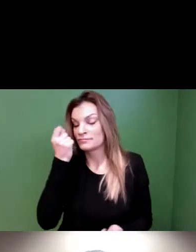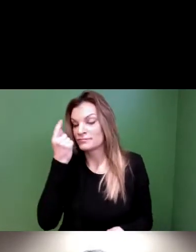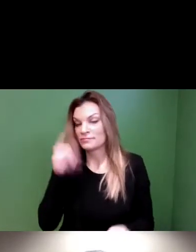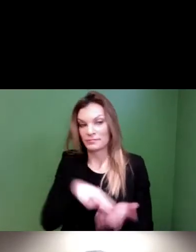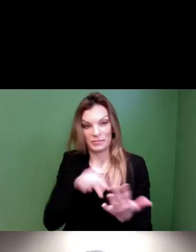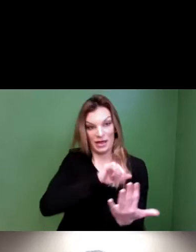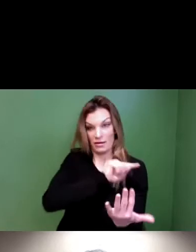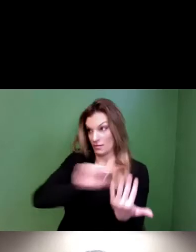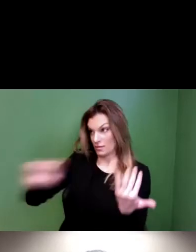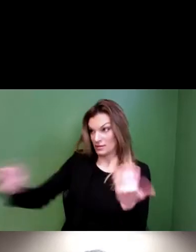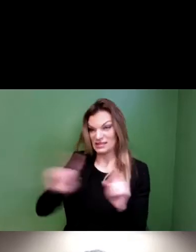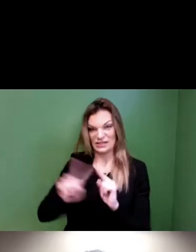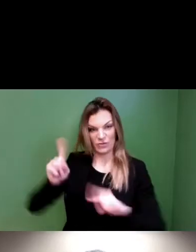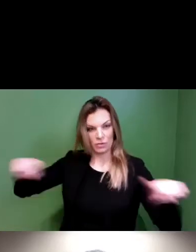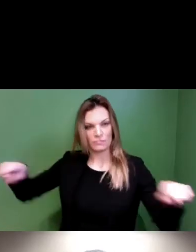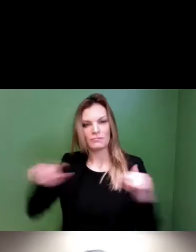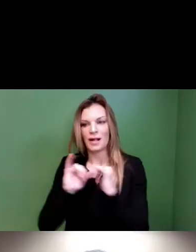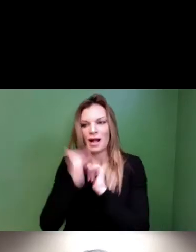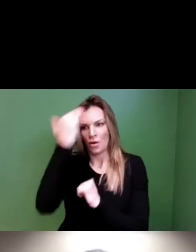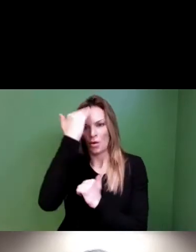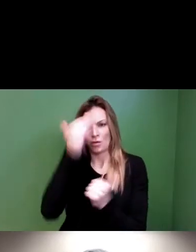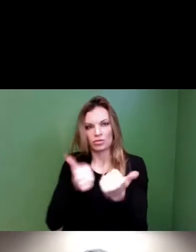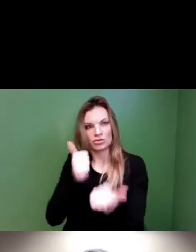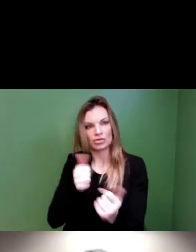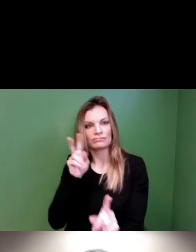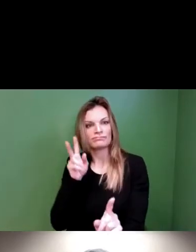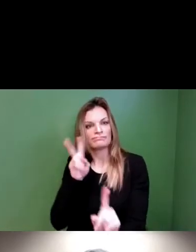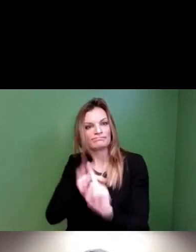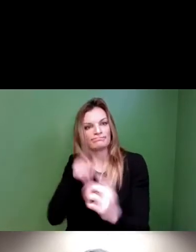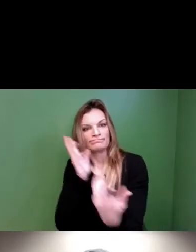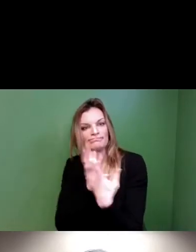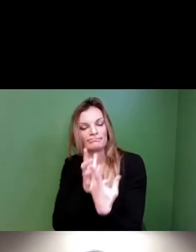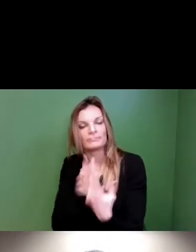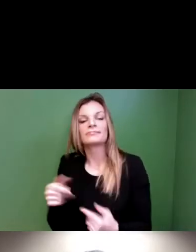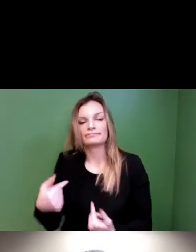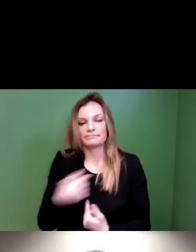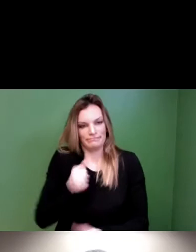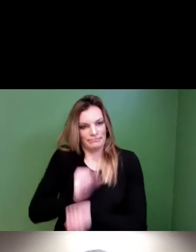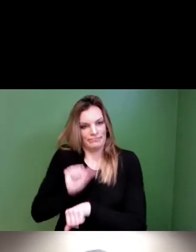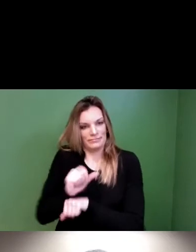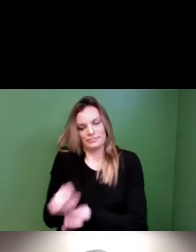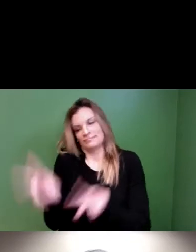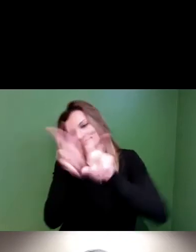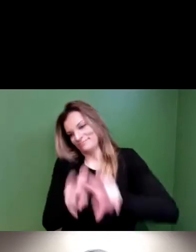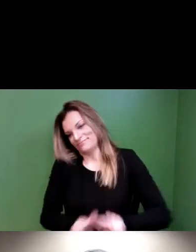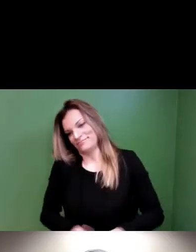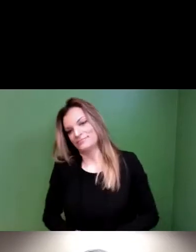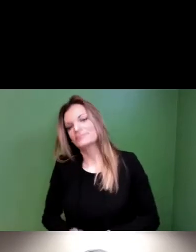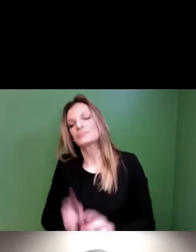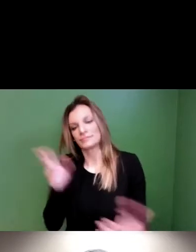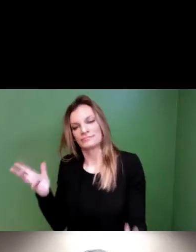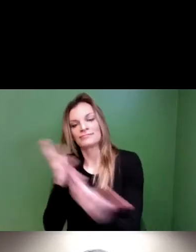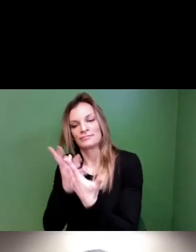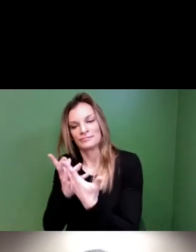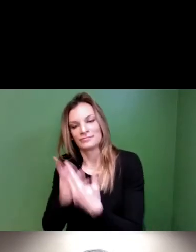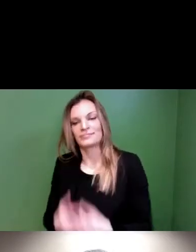fully analyze and discover what is going on and where we might be able to help. You know, you can imagine people, if